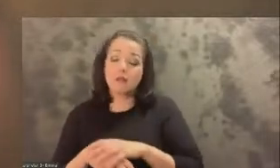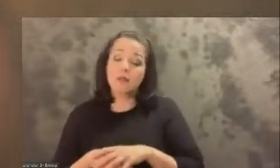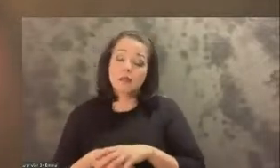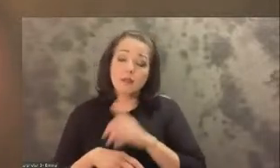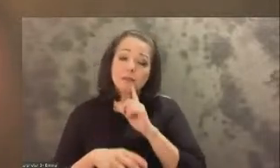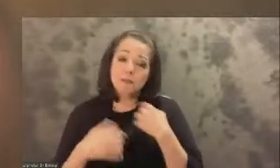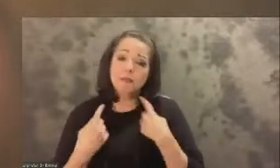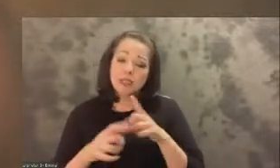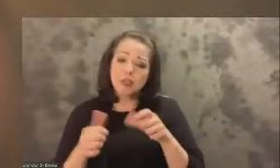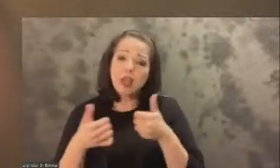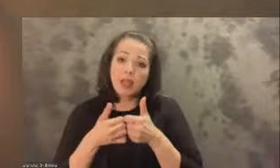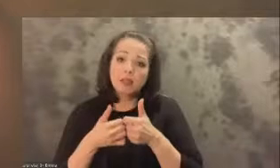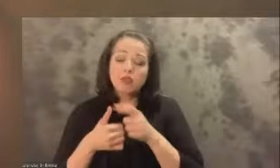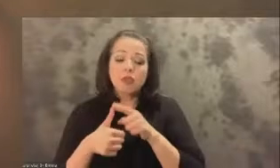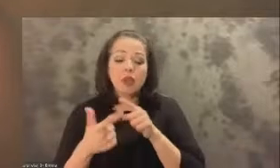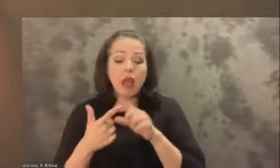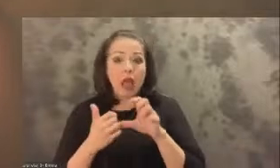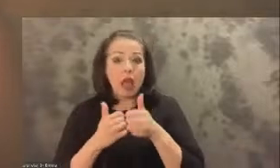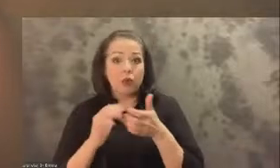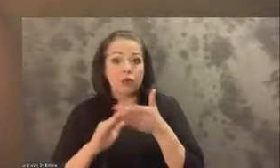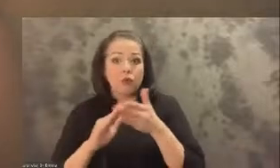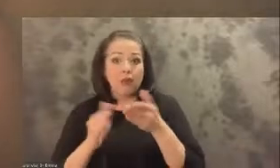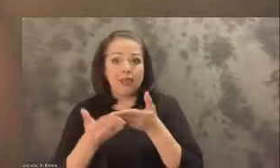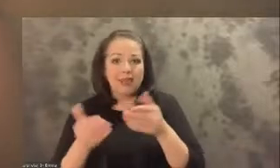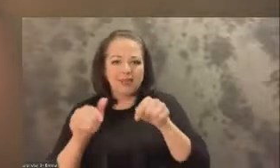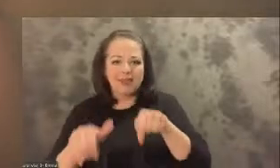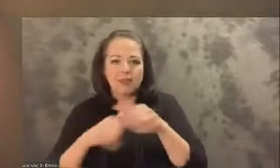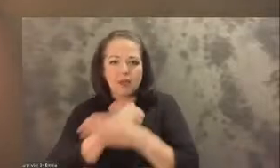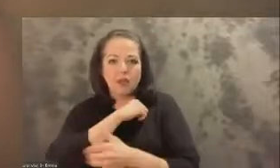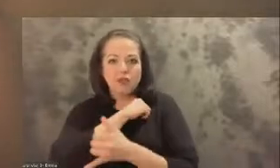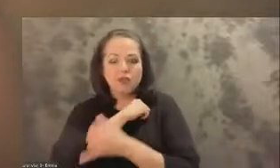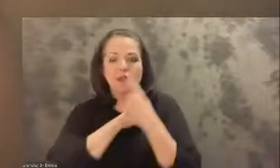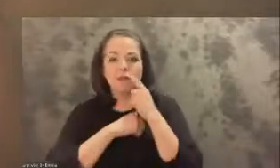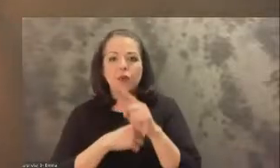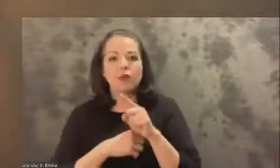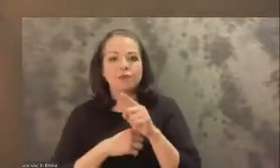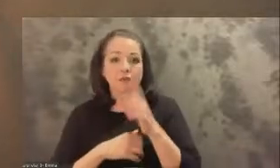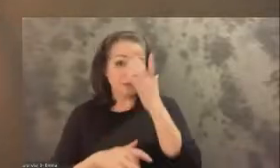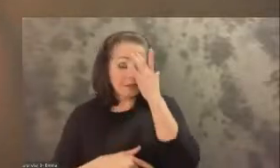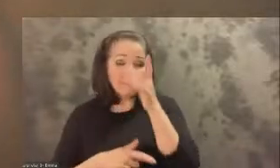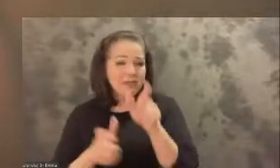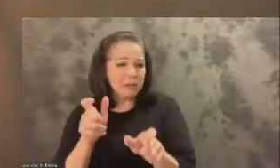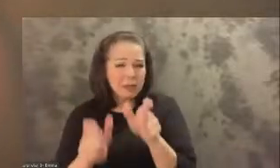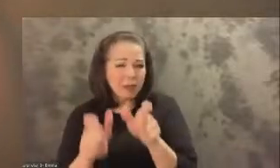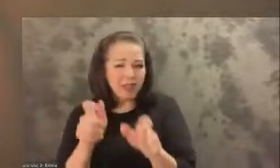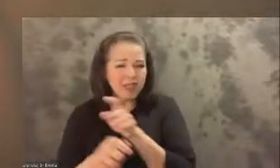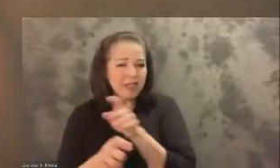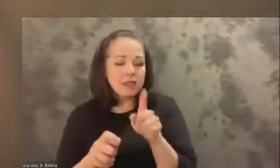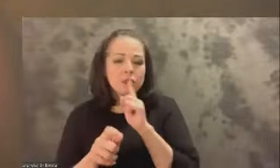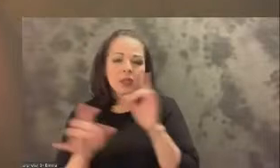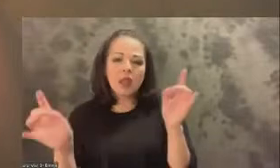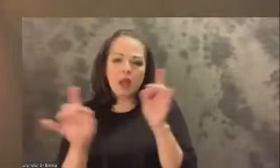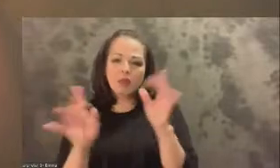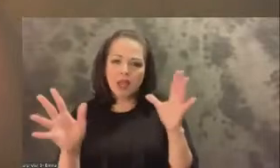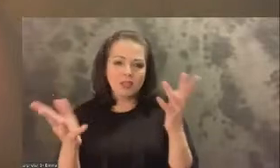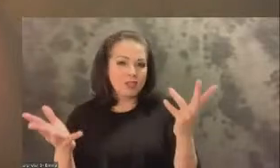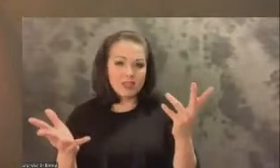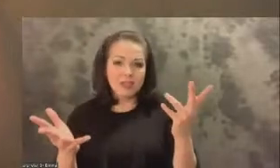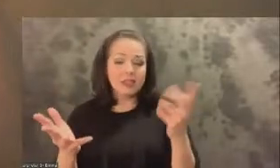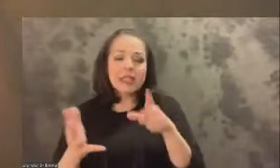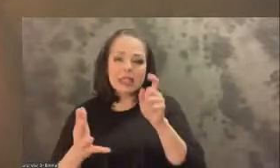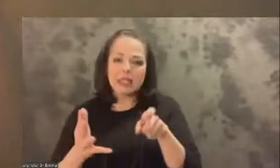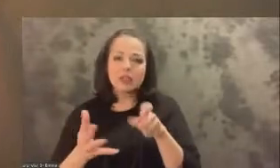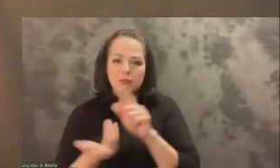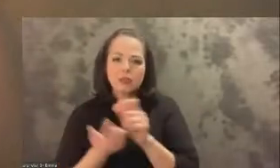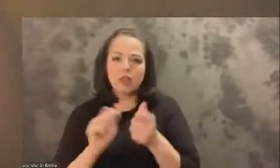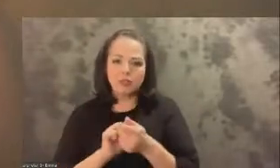How we run things in this country for sick people is outrageous, and it needs to be